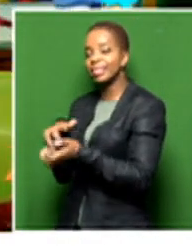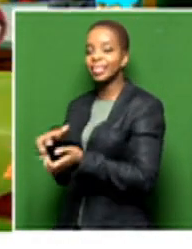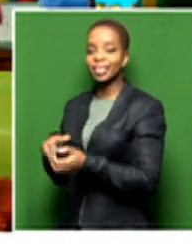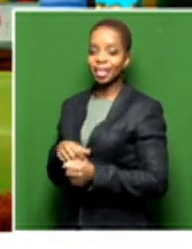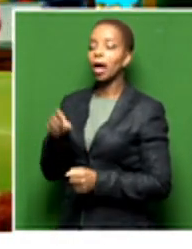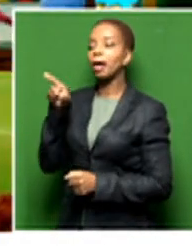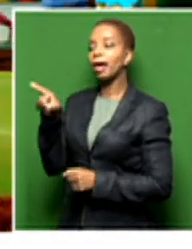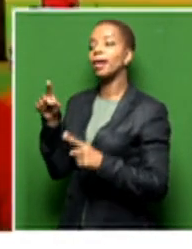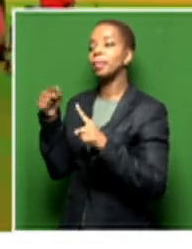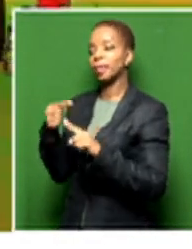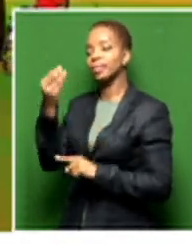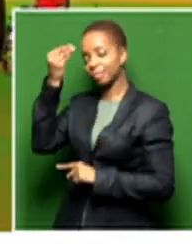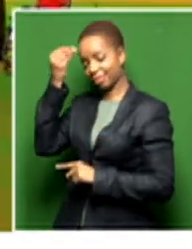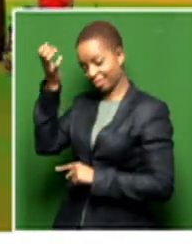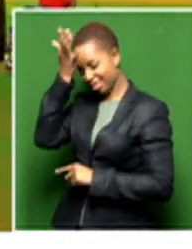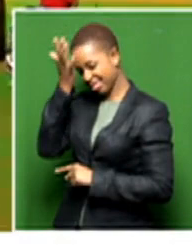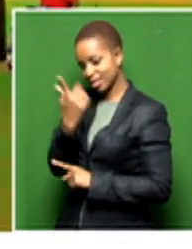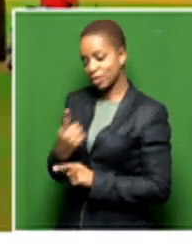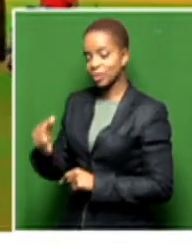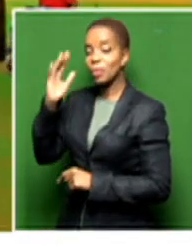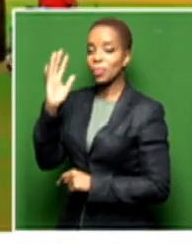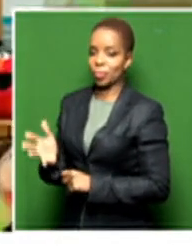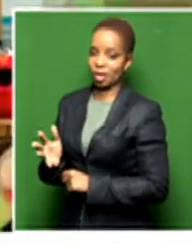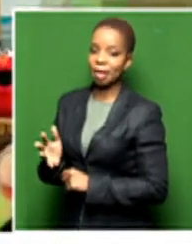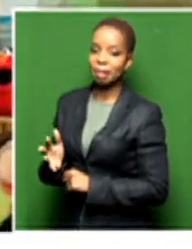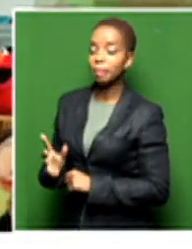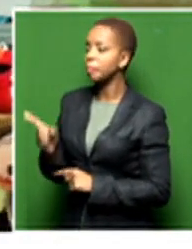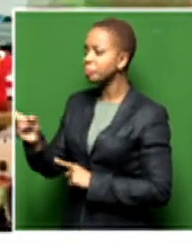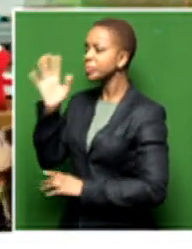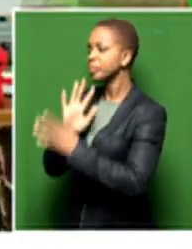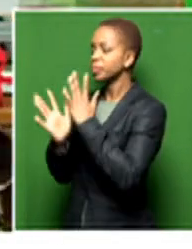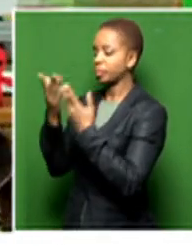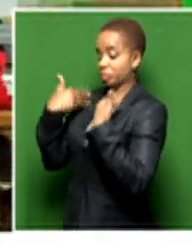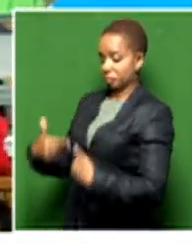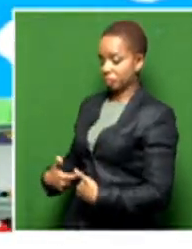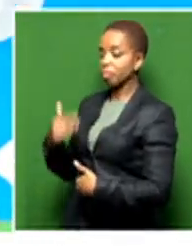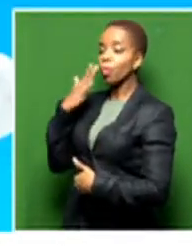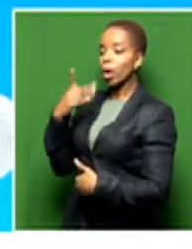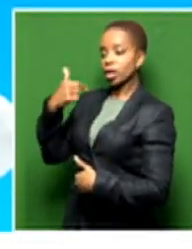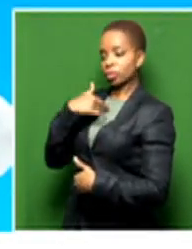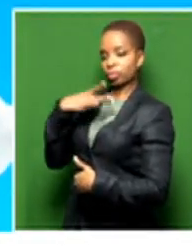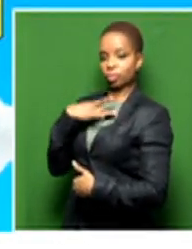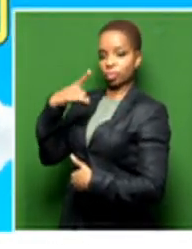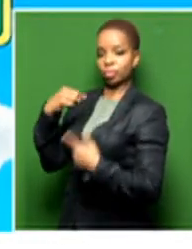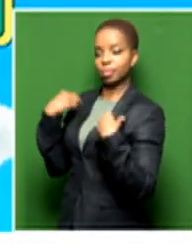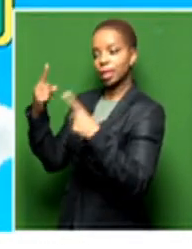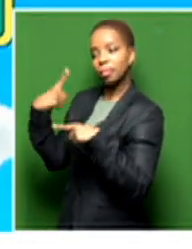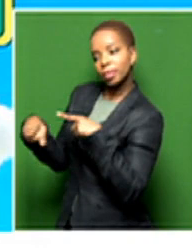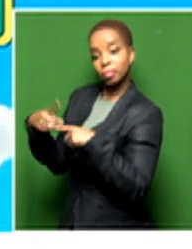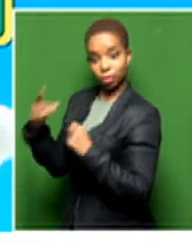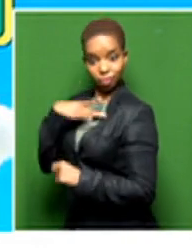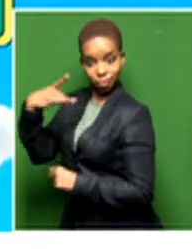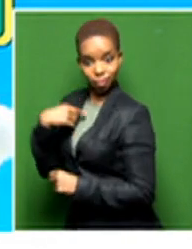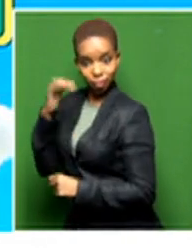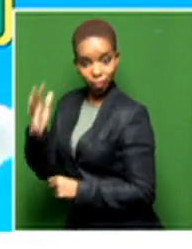Point taken. That I will definitely do when I Elmo. Tell me, when are you inviting me over so I can play with you guys? Am I